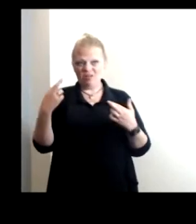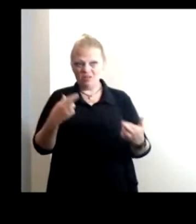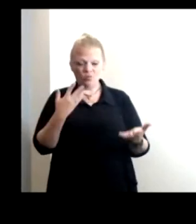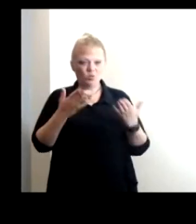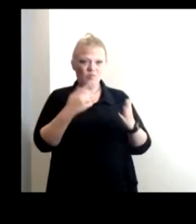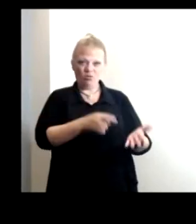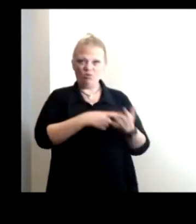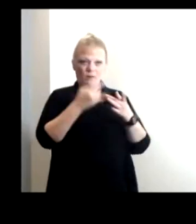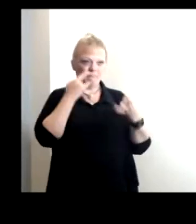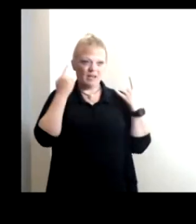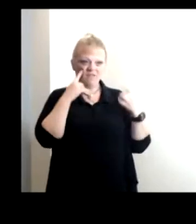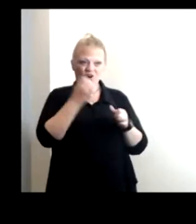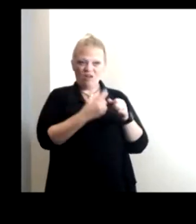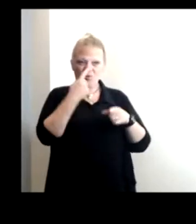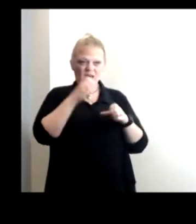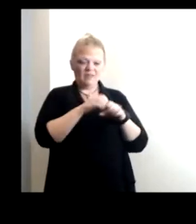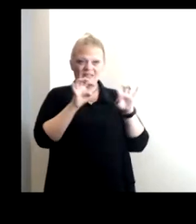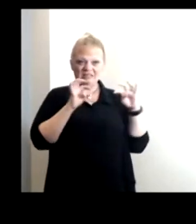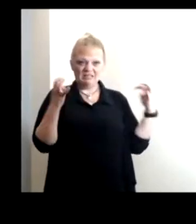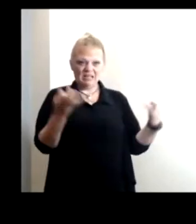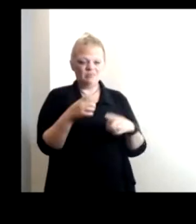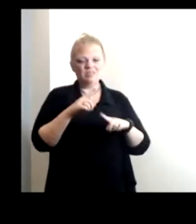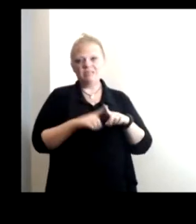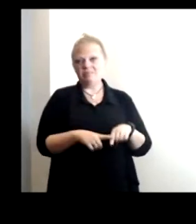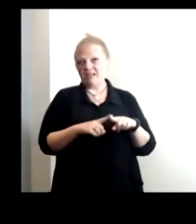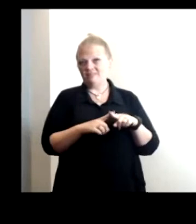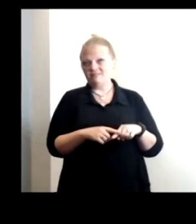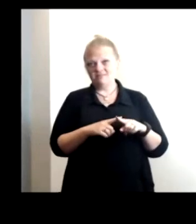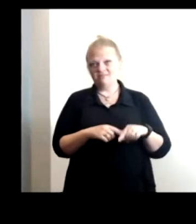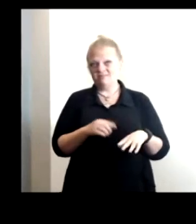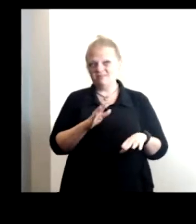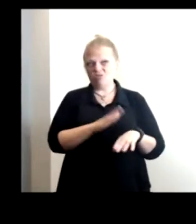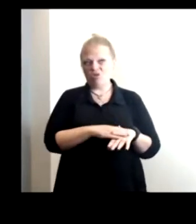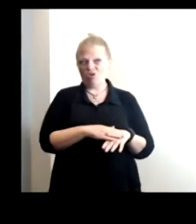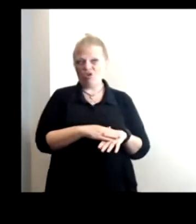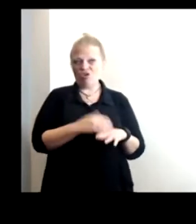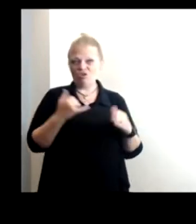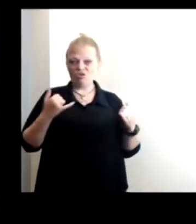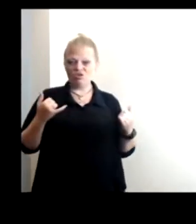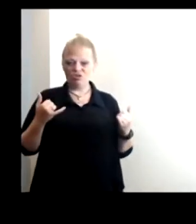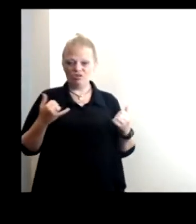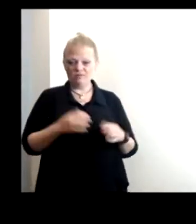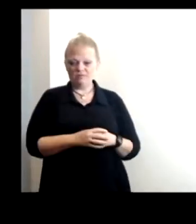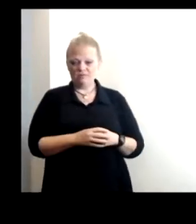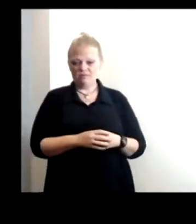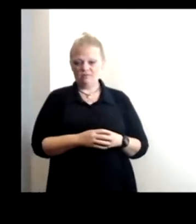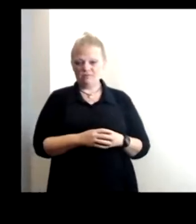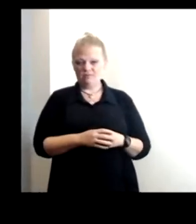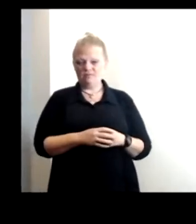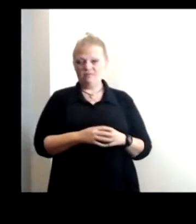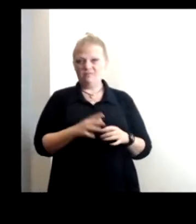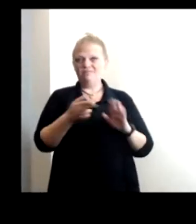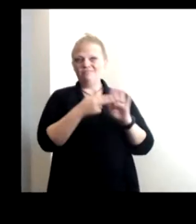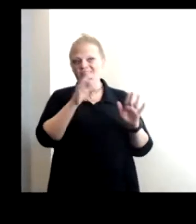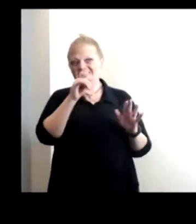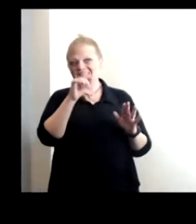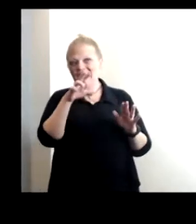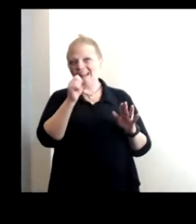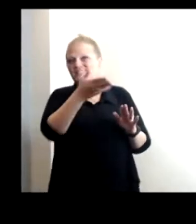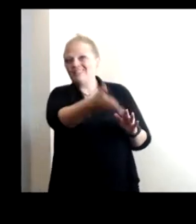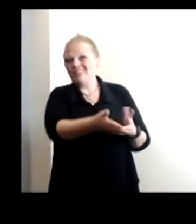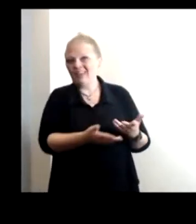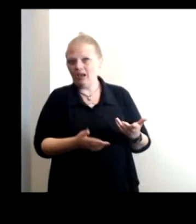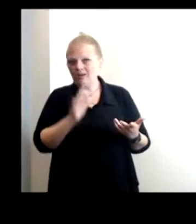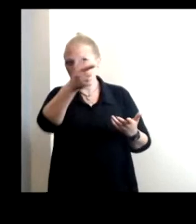for everyone in the stadium. That is going to depend on the then current status. As I said, when